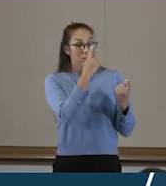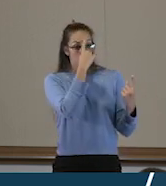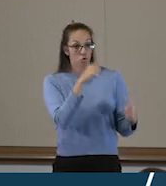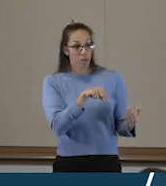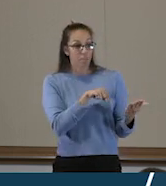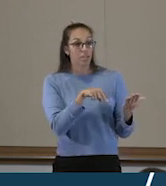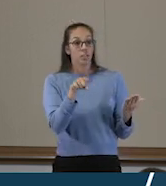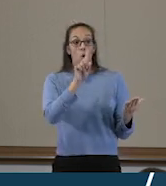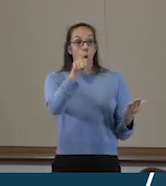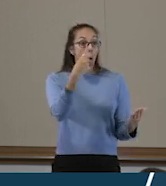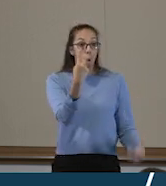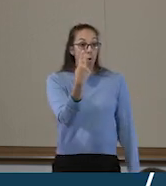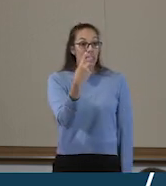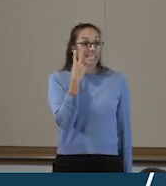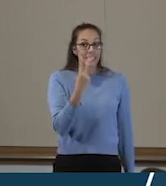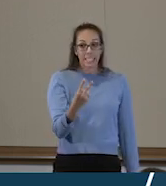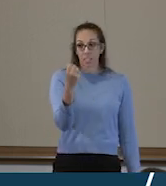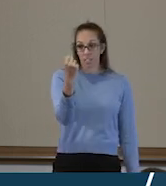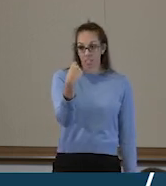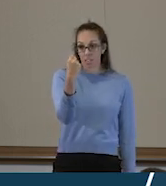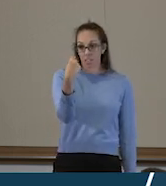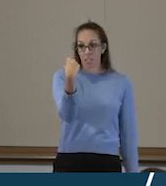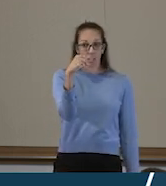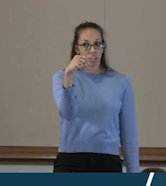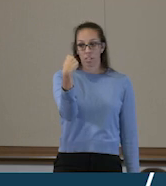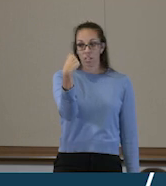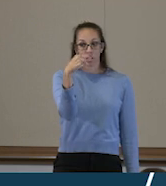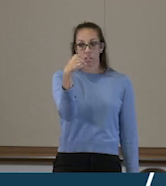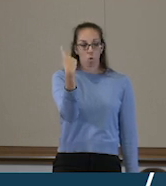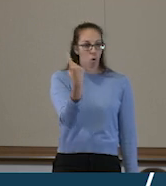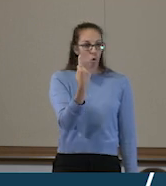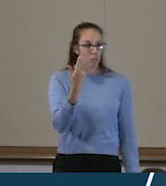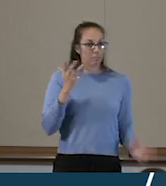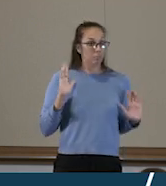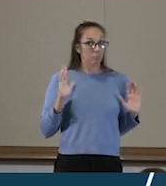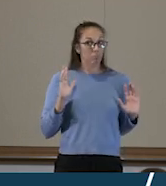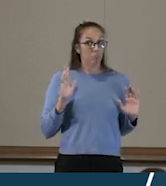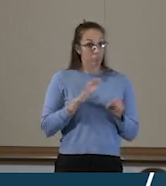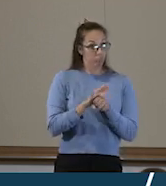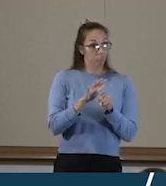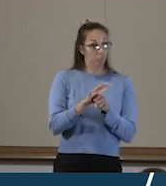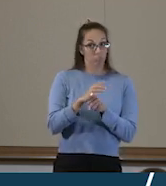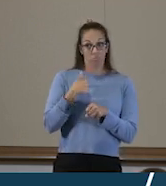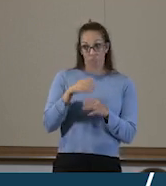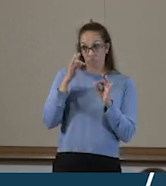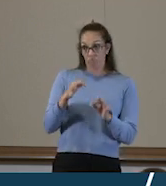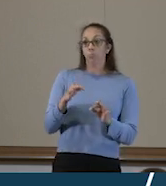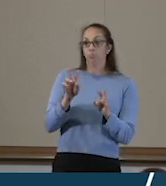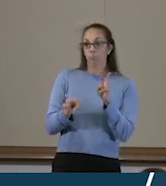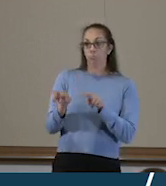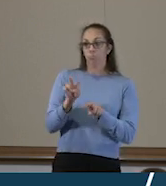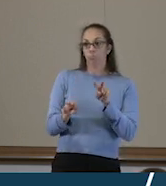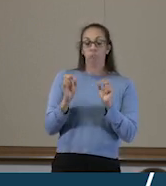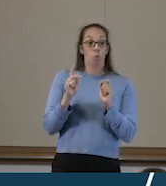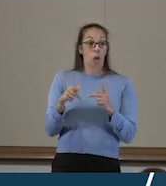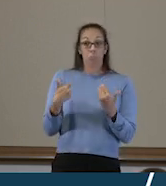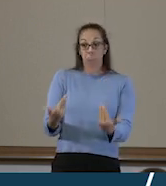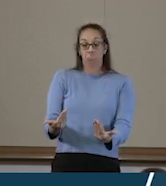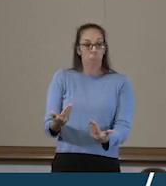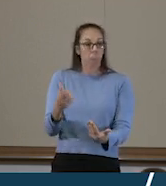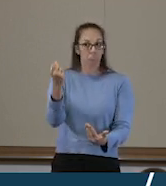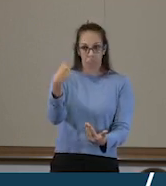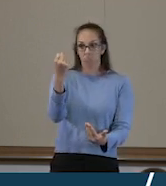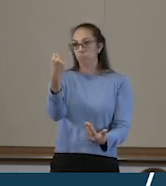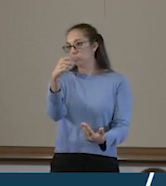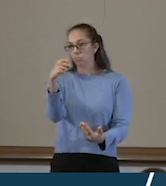nod their head yes or no. And that is how we make it through the process. and I've had people use